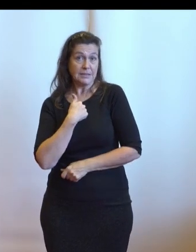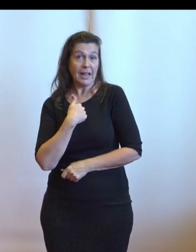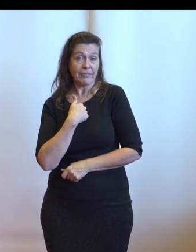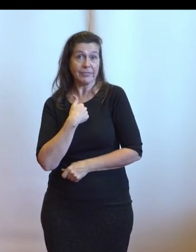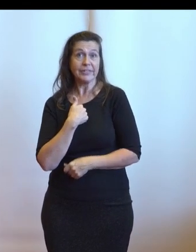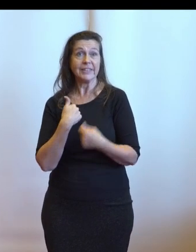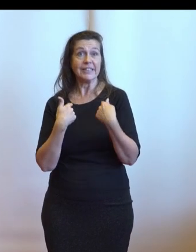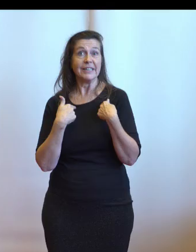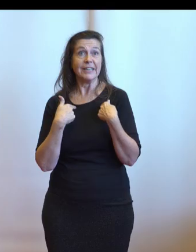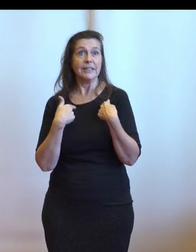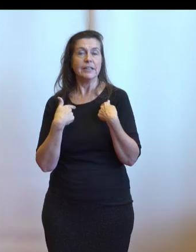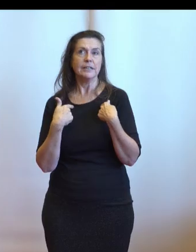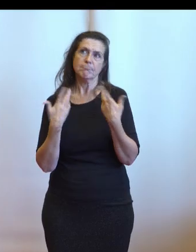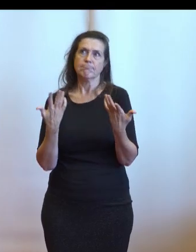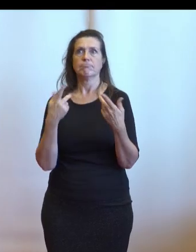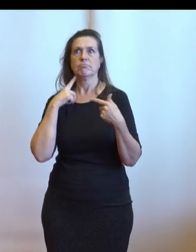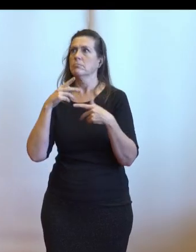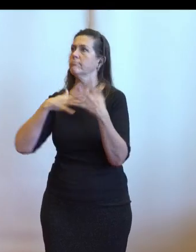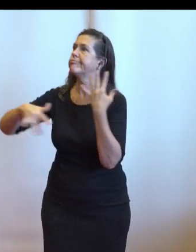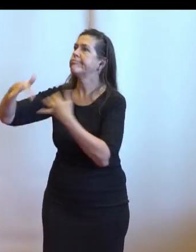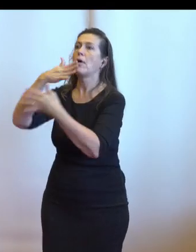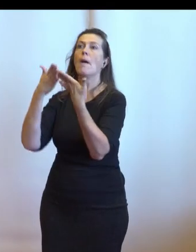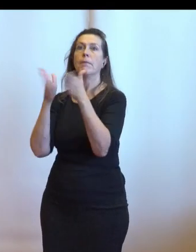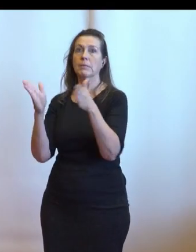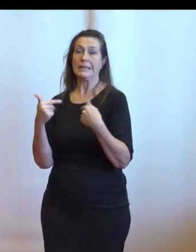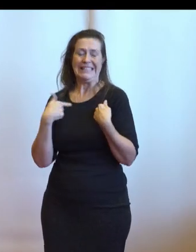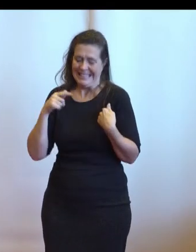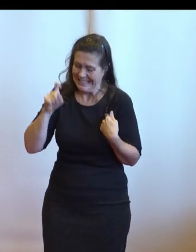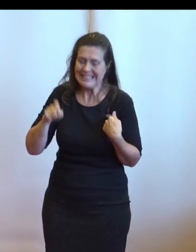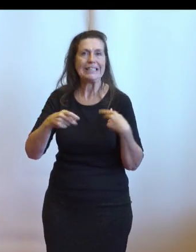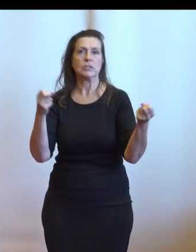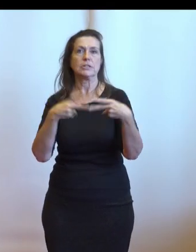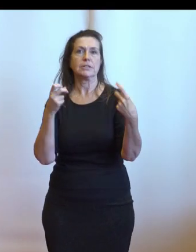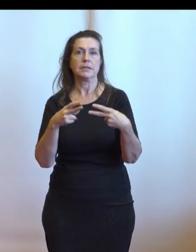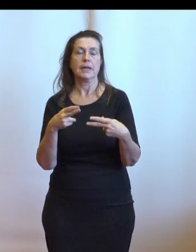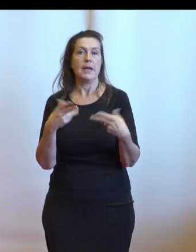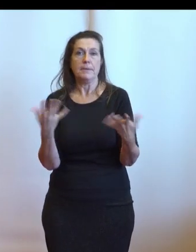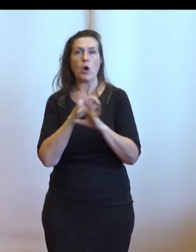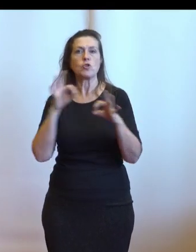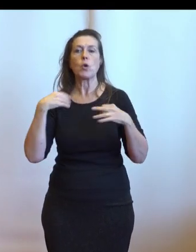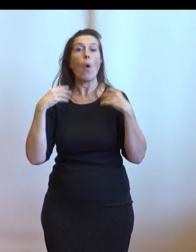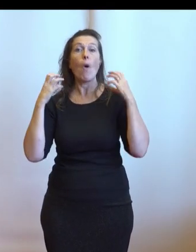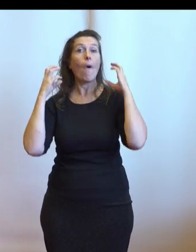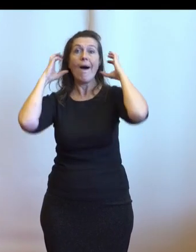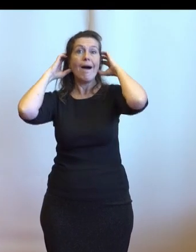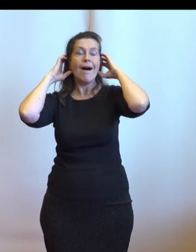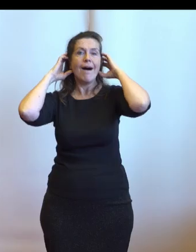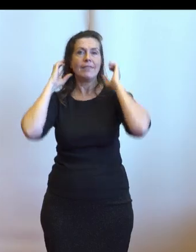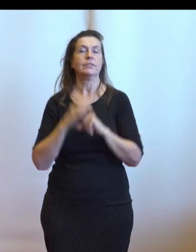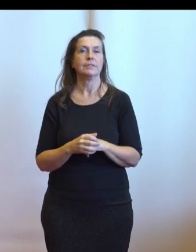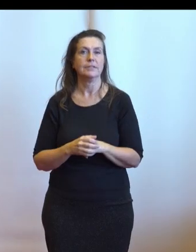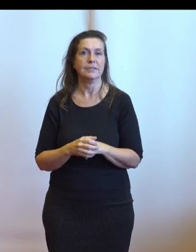been in public environments where I need subtitles because I haven't got headphones. And how many of